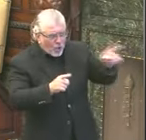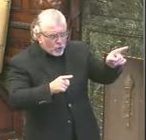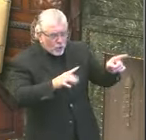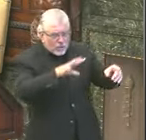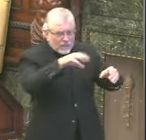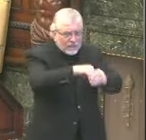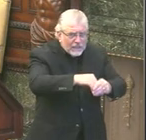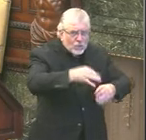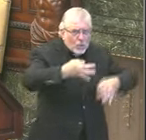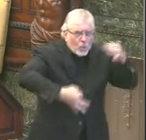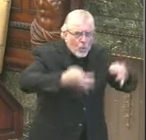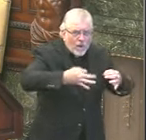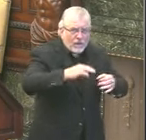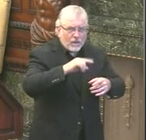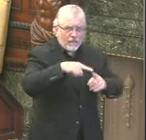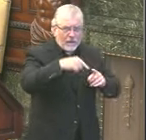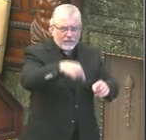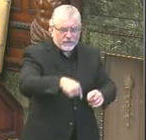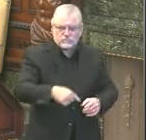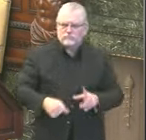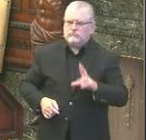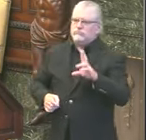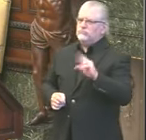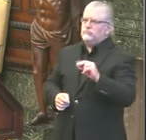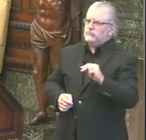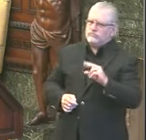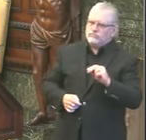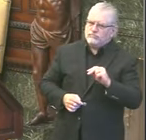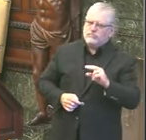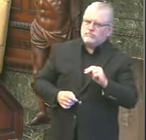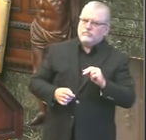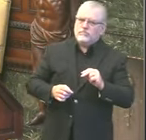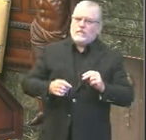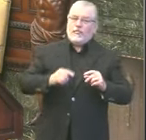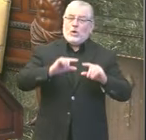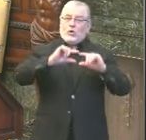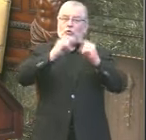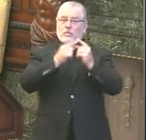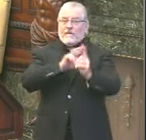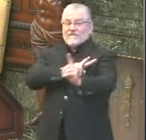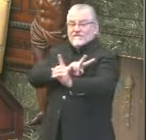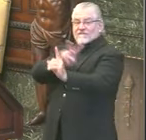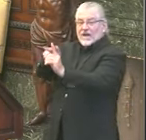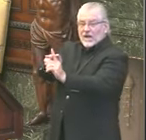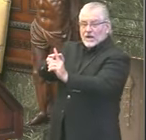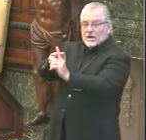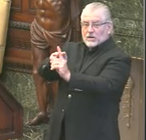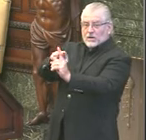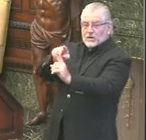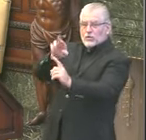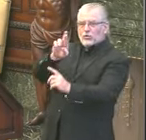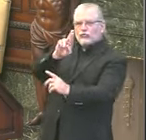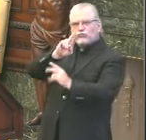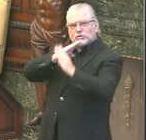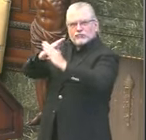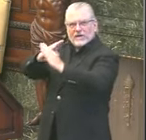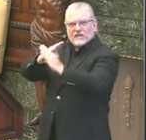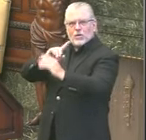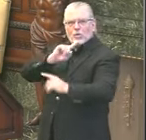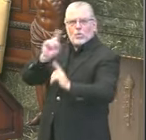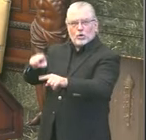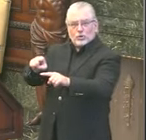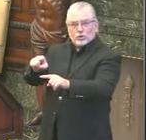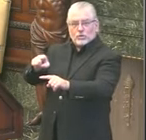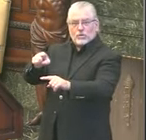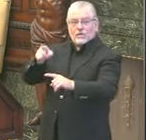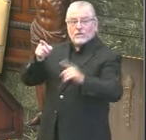I think there was a group went and filed a restraining order thinking we were taking it out, just unilaterally, which we did not have